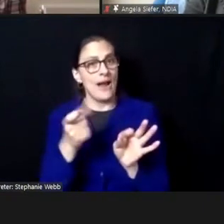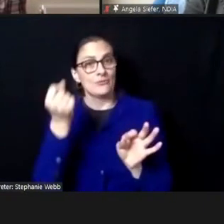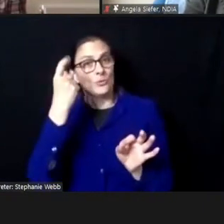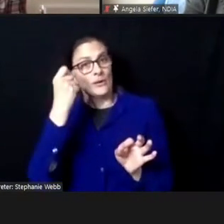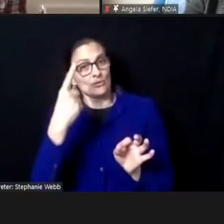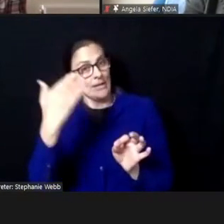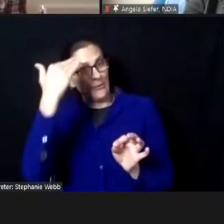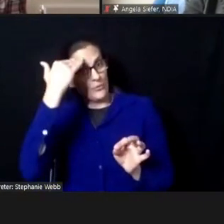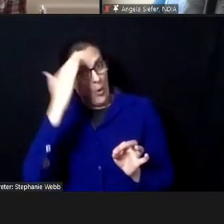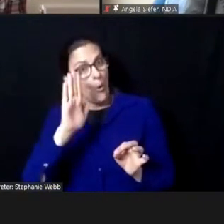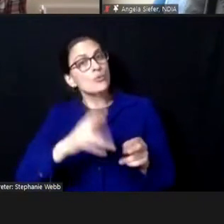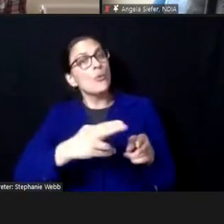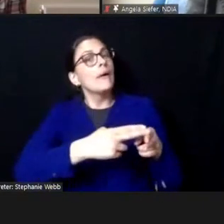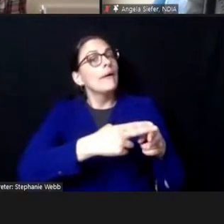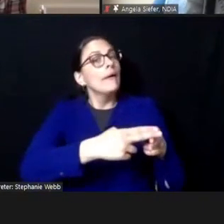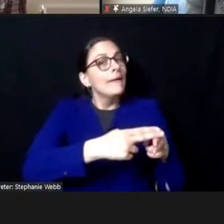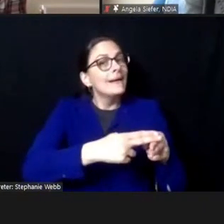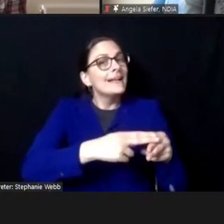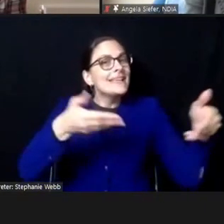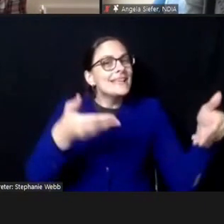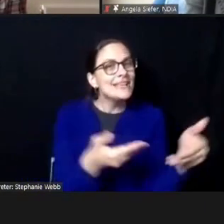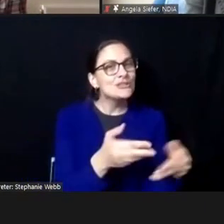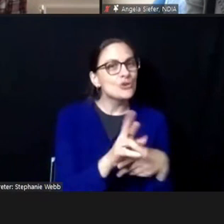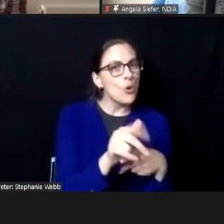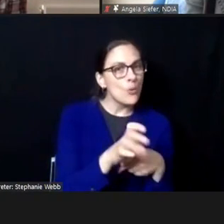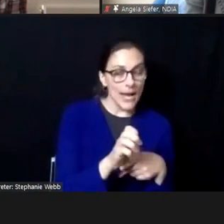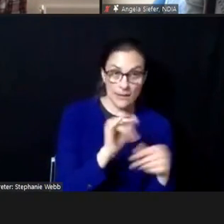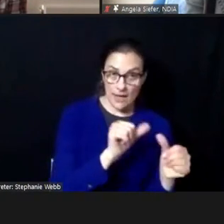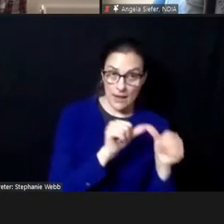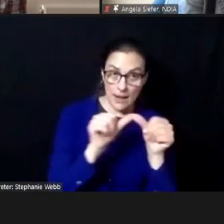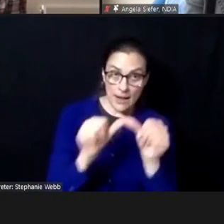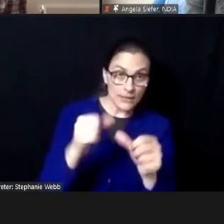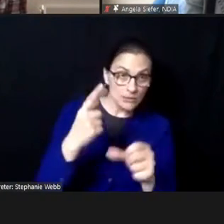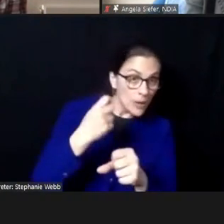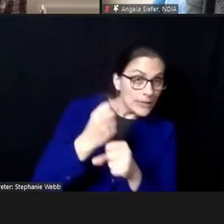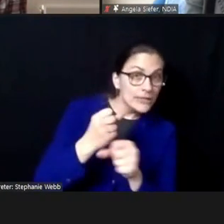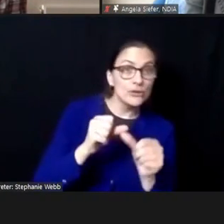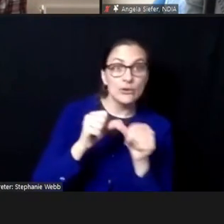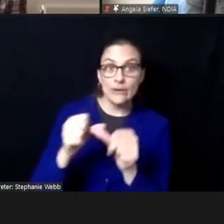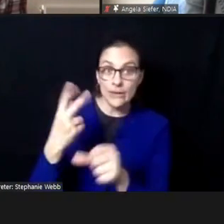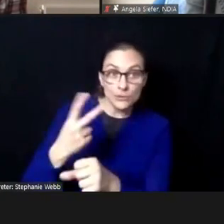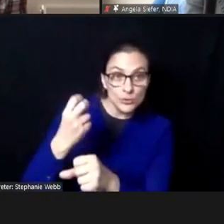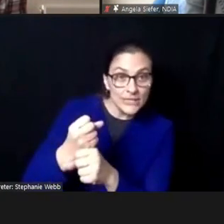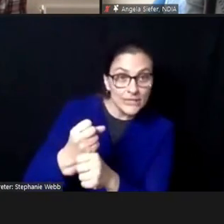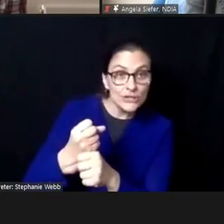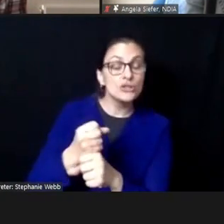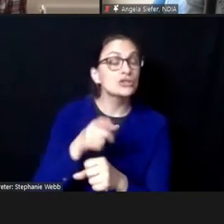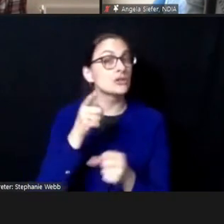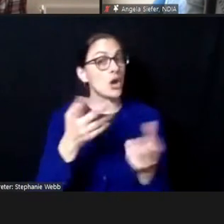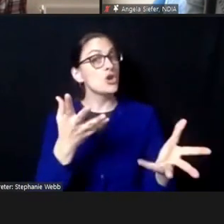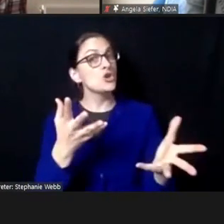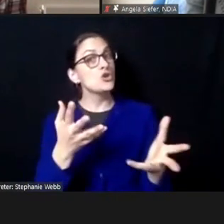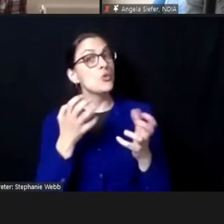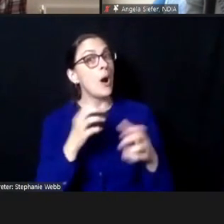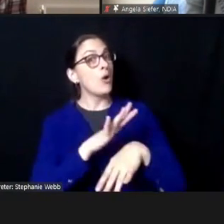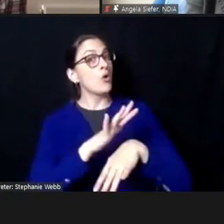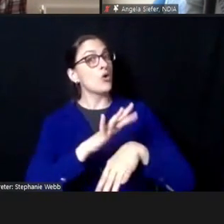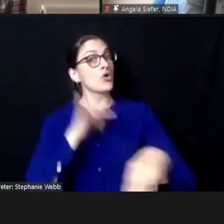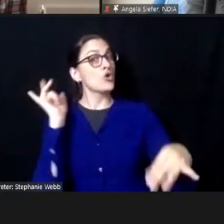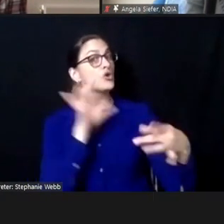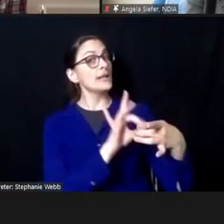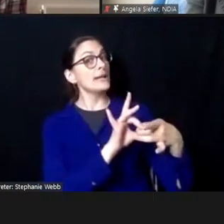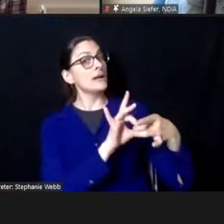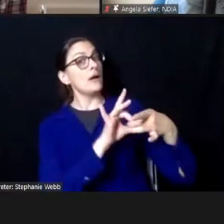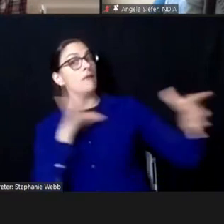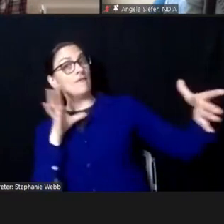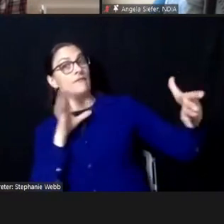last. Is it a year? Is it 2 years? What happens? You know, what is the cost for them to break, to go out early? All of